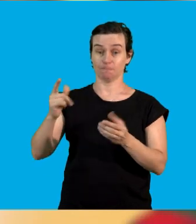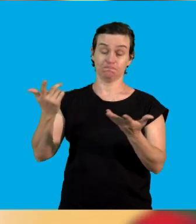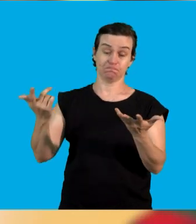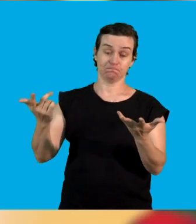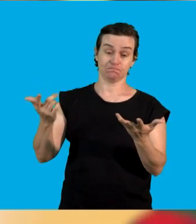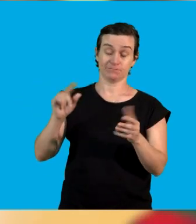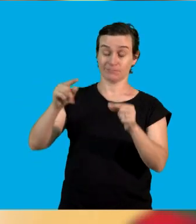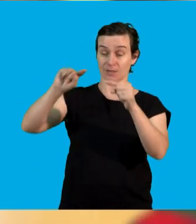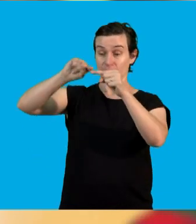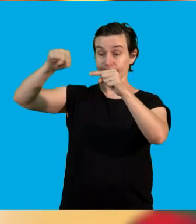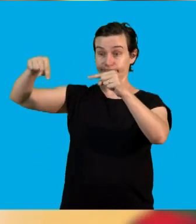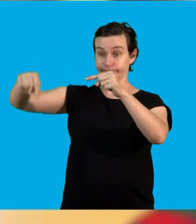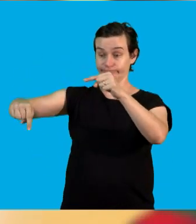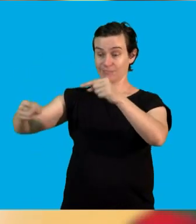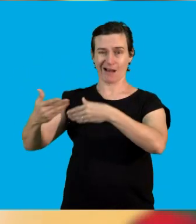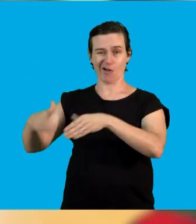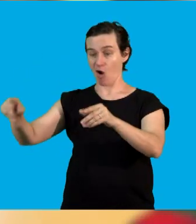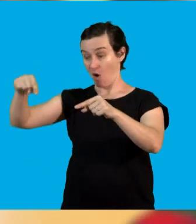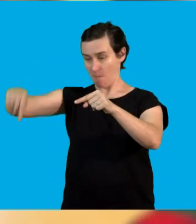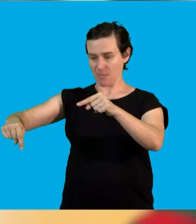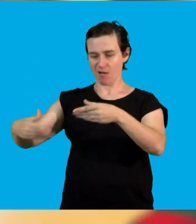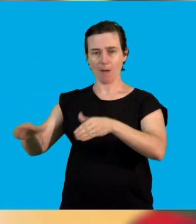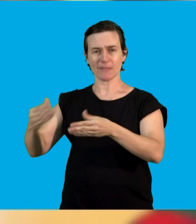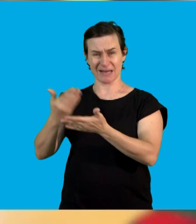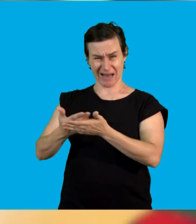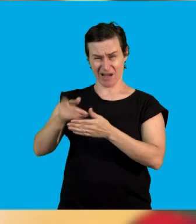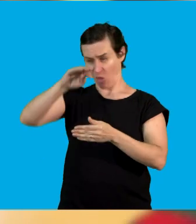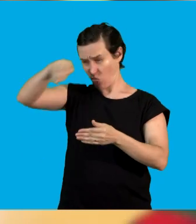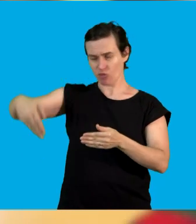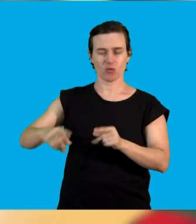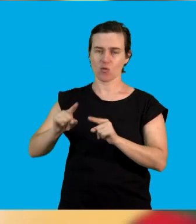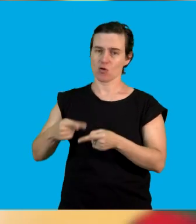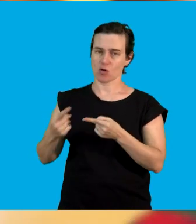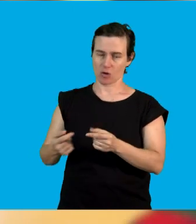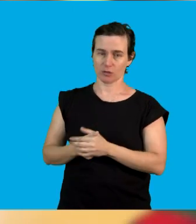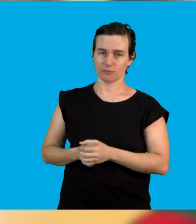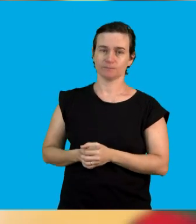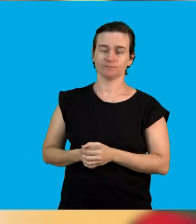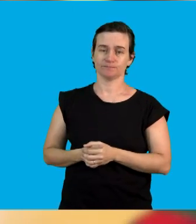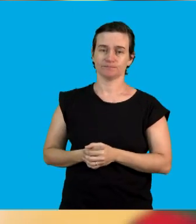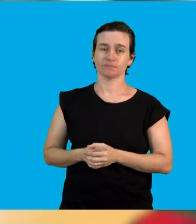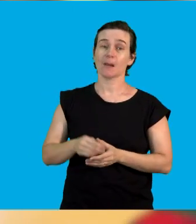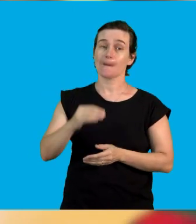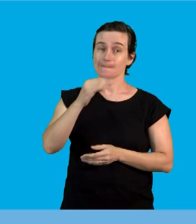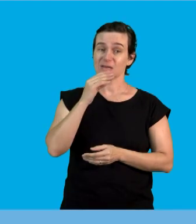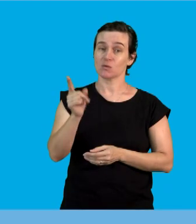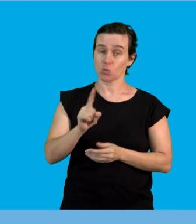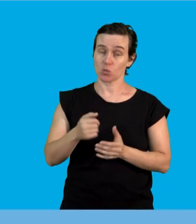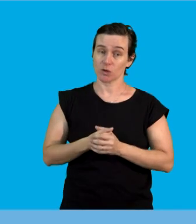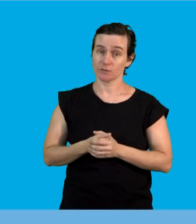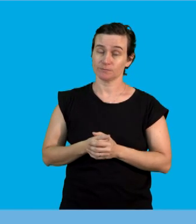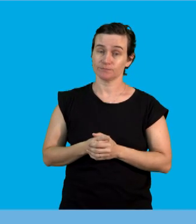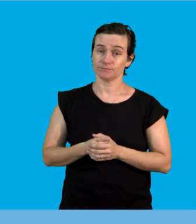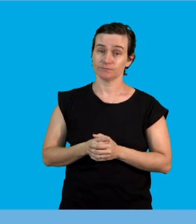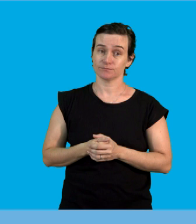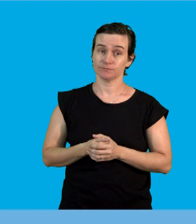in that branch where the circuit is open, there won't be any flow of charge. But if the circuit is closed, therefore, the